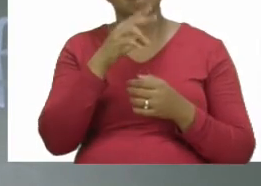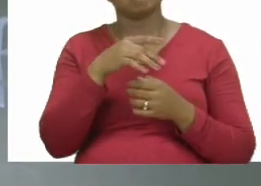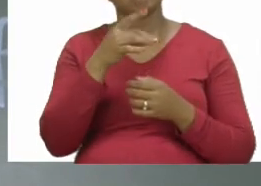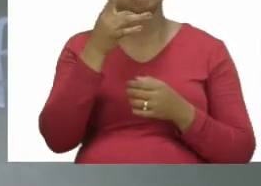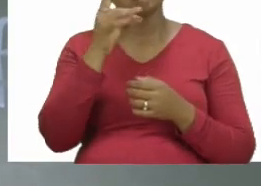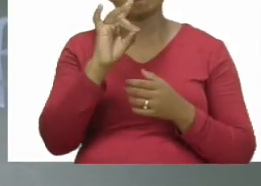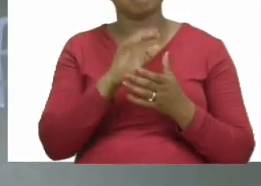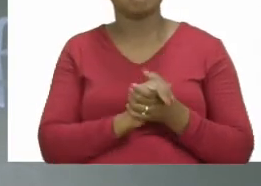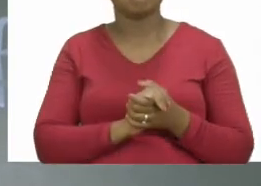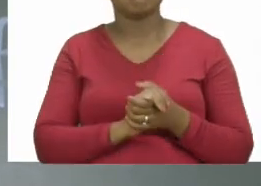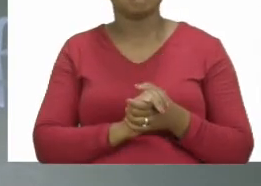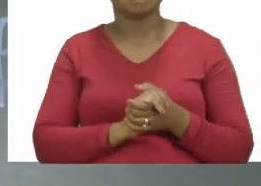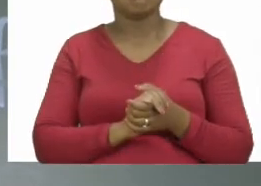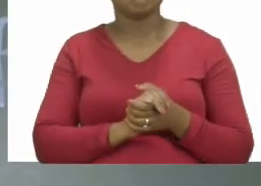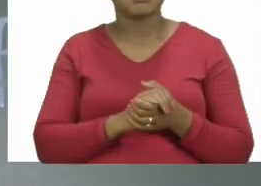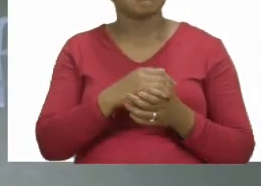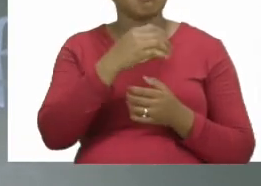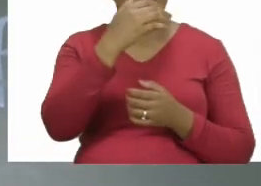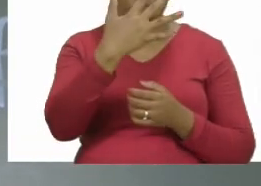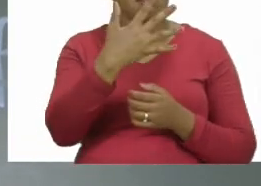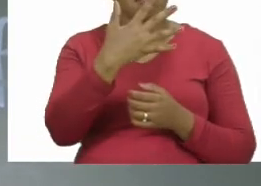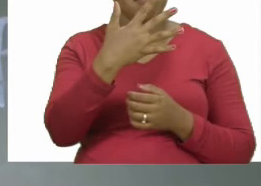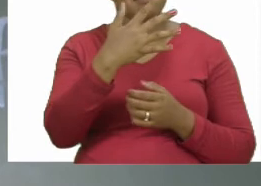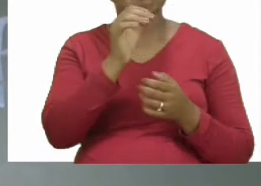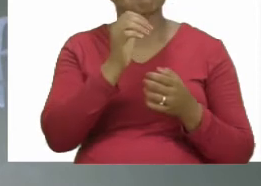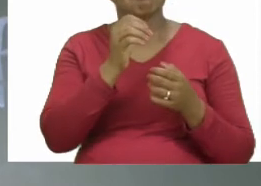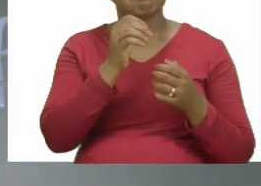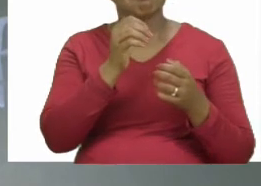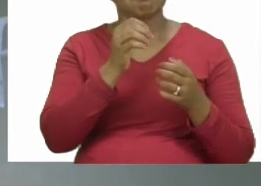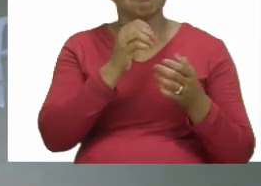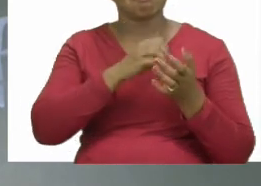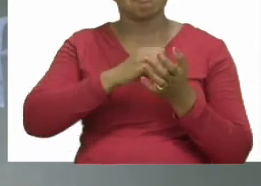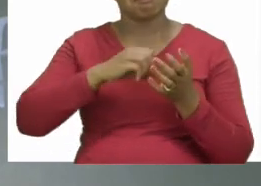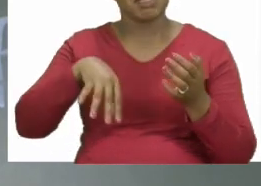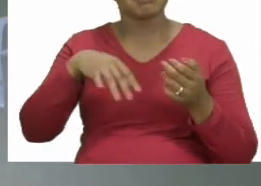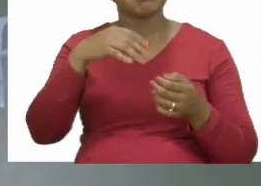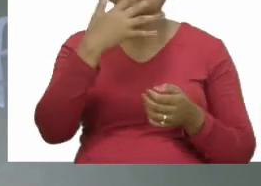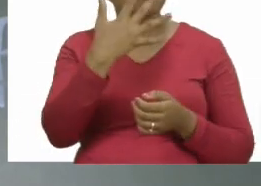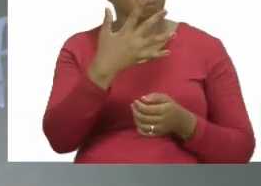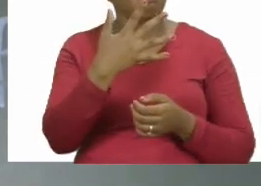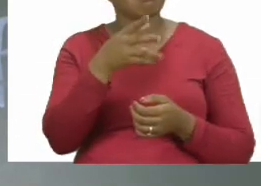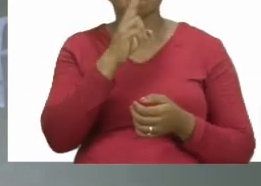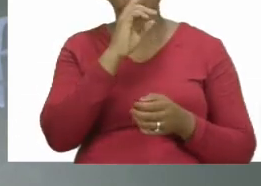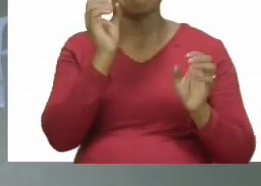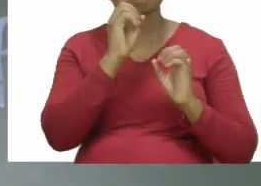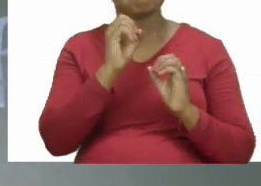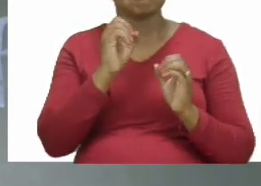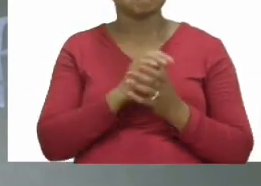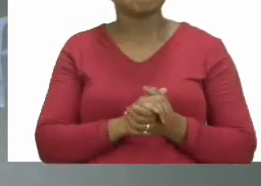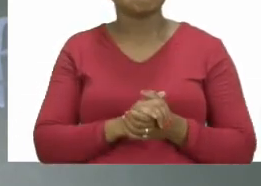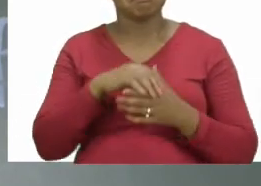5 minus 5 is 0. So that means the change Sam will